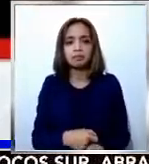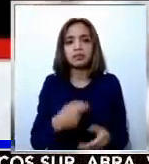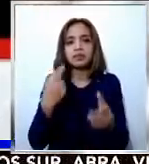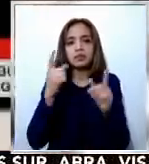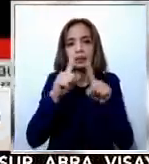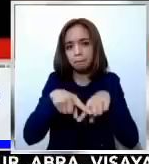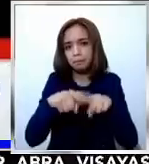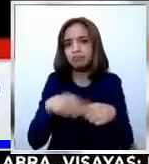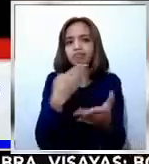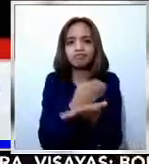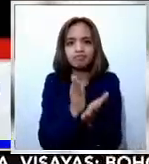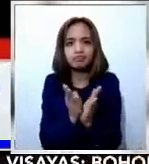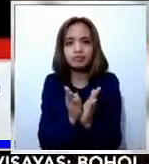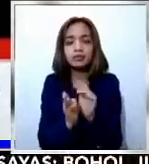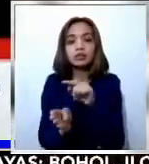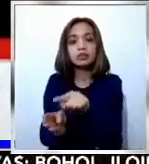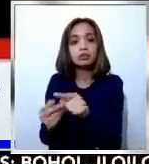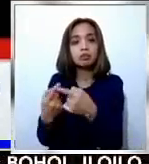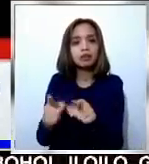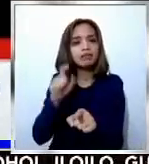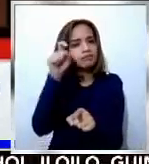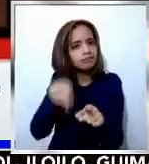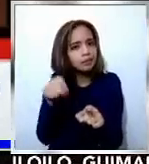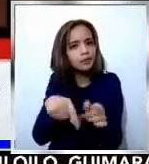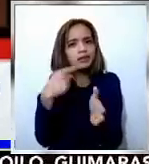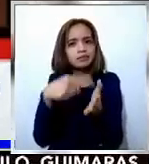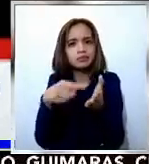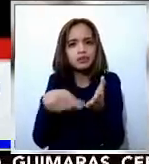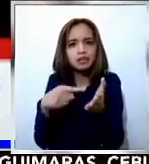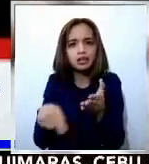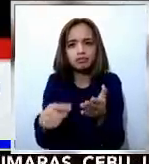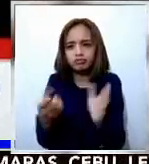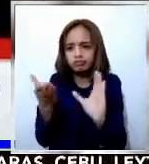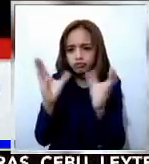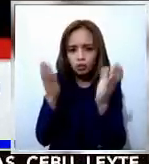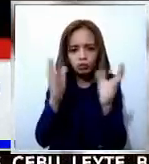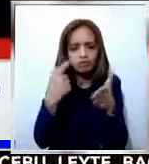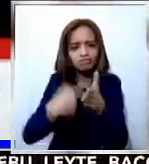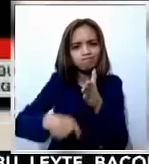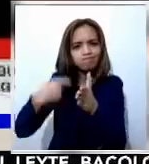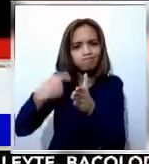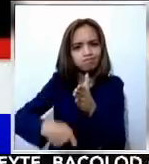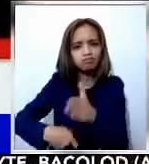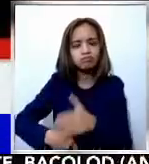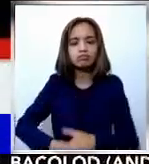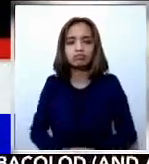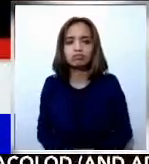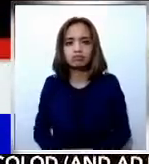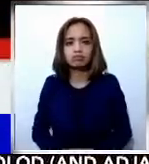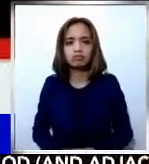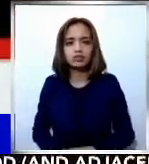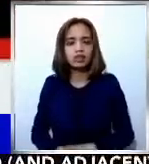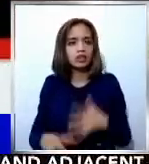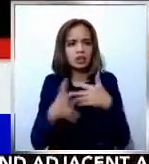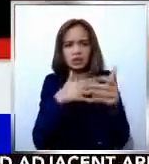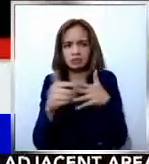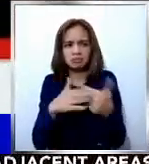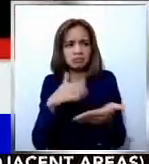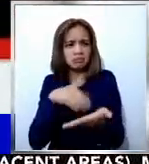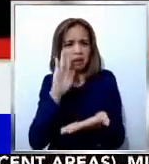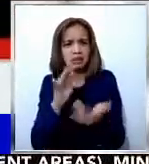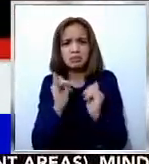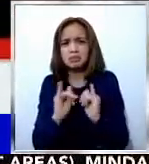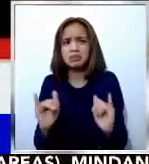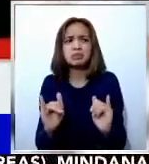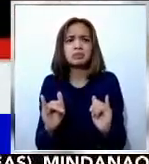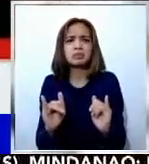Audit, dapat tingnan mabuti ang pagkakaiba ng presyo. It's a red flag of whether it's overpricing or not. Of course, it's another issue, but it is a red